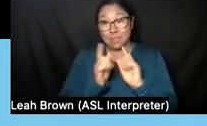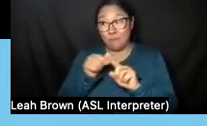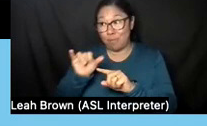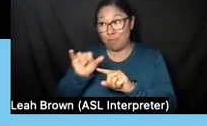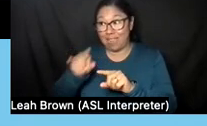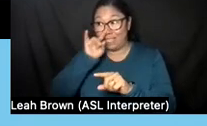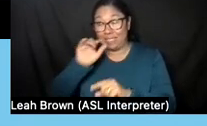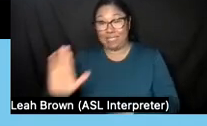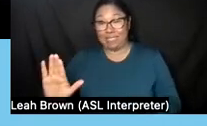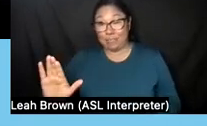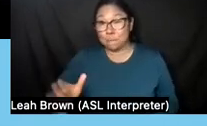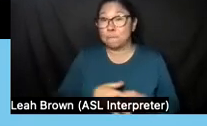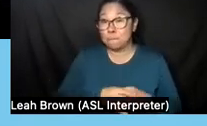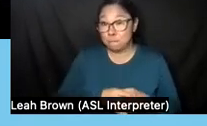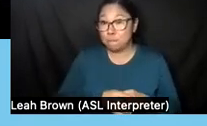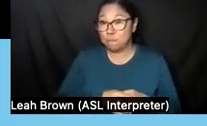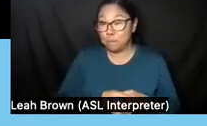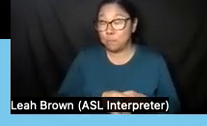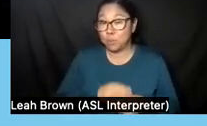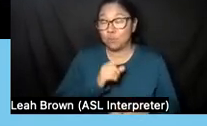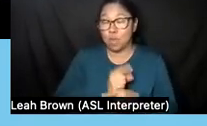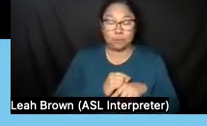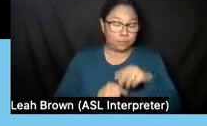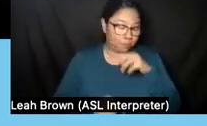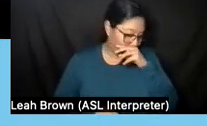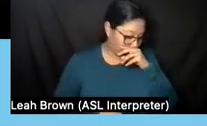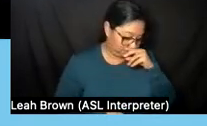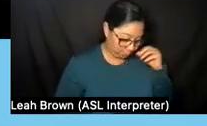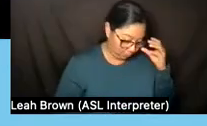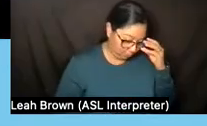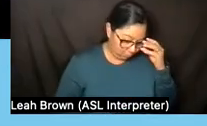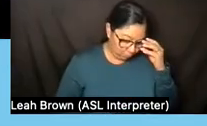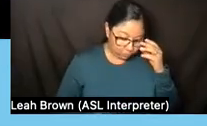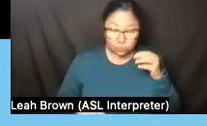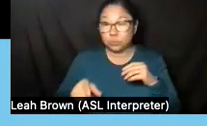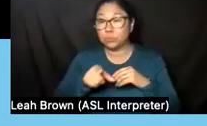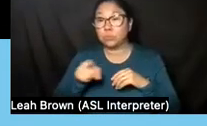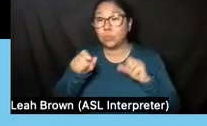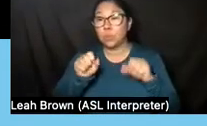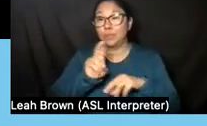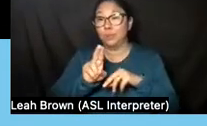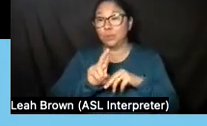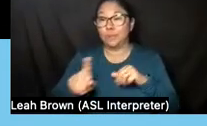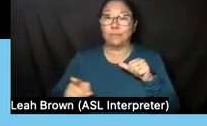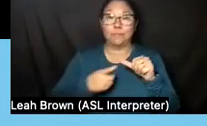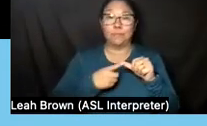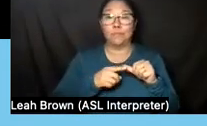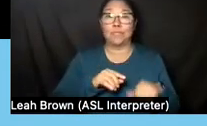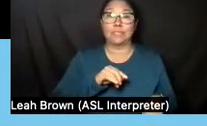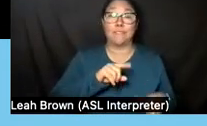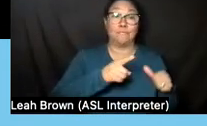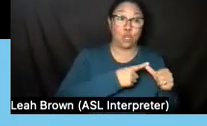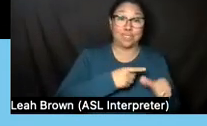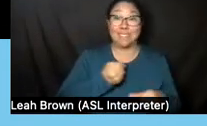whole tantrum? And okay. And with that too, you can also use your first then statement. So if we know that they're engaging